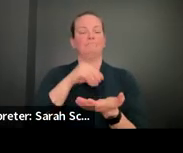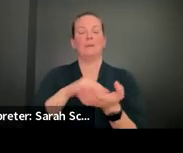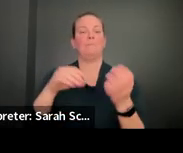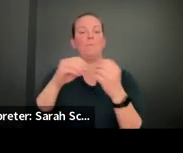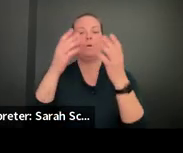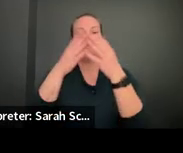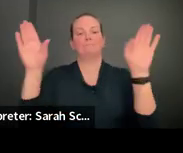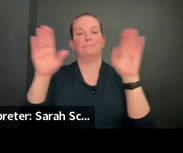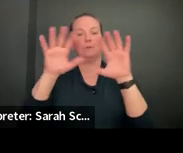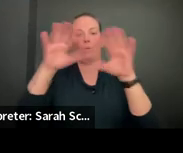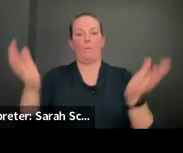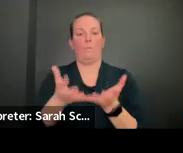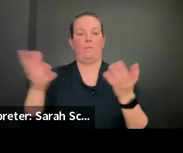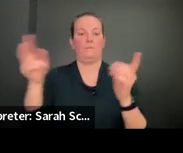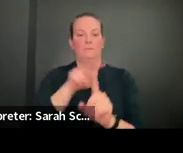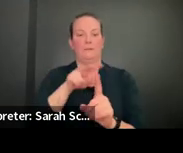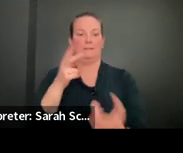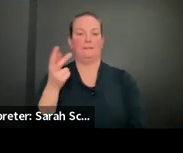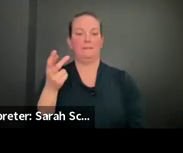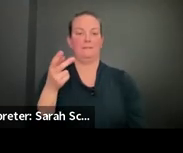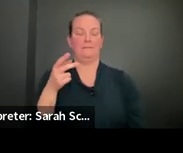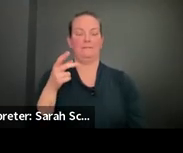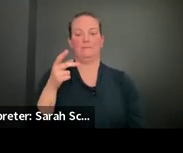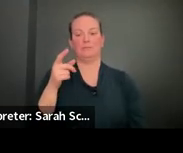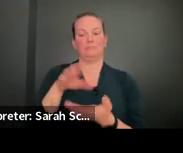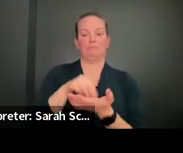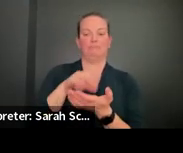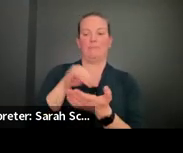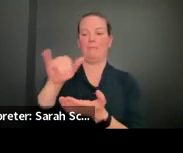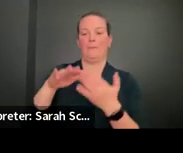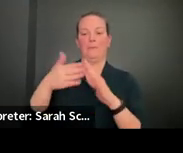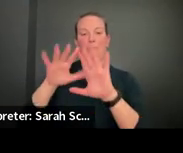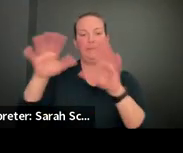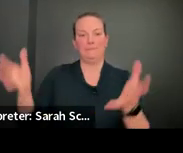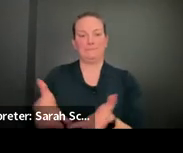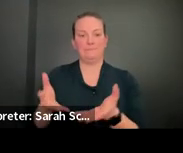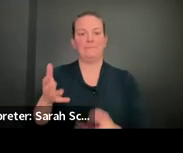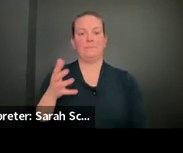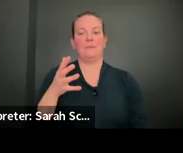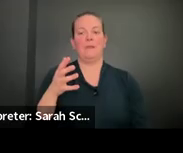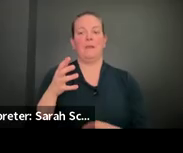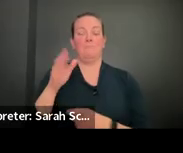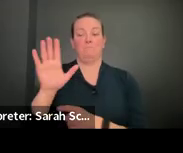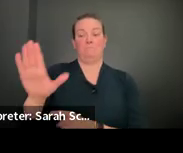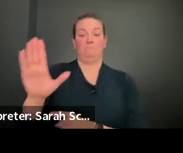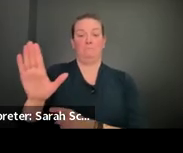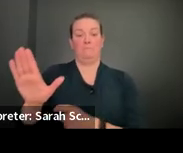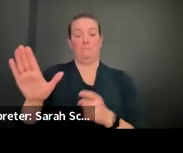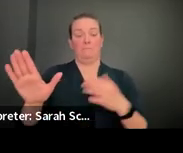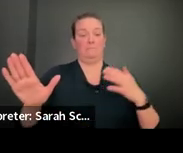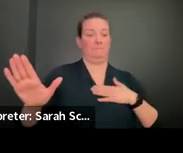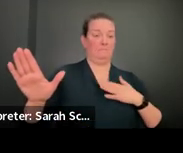perspective of the community, and you can compare it with your own